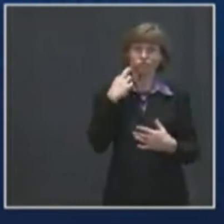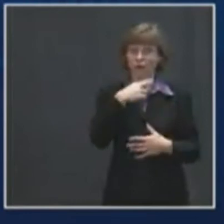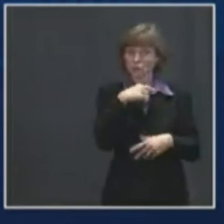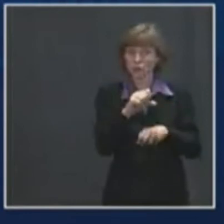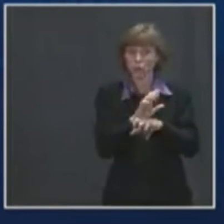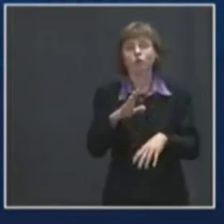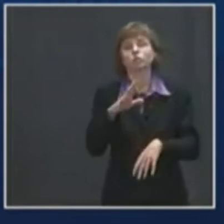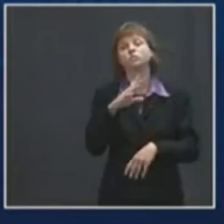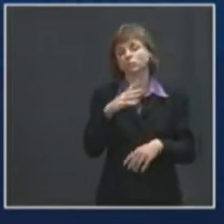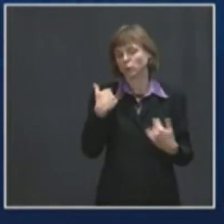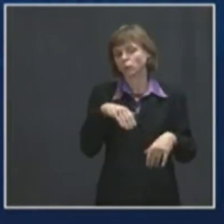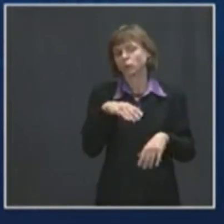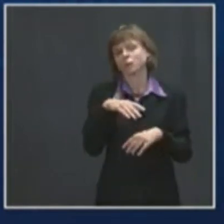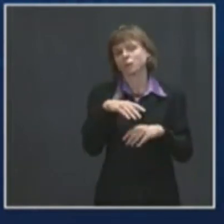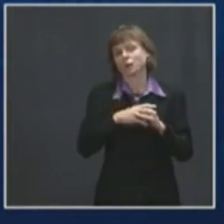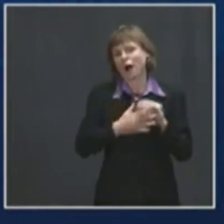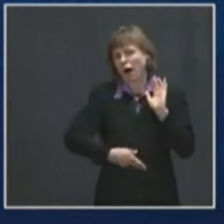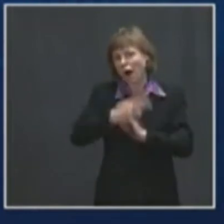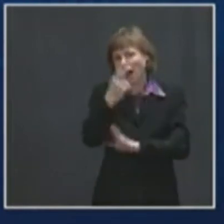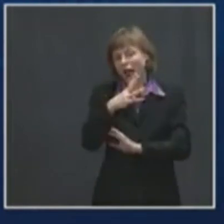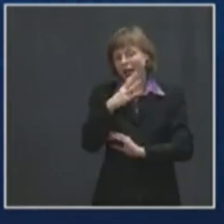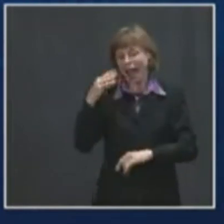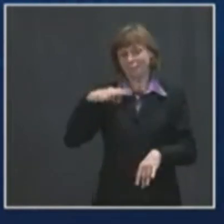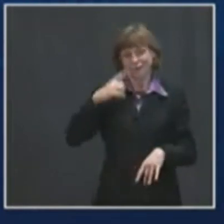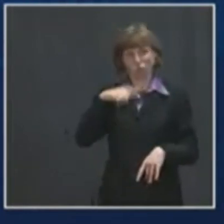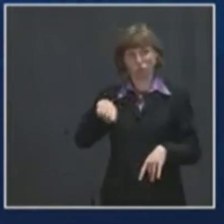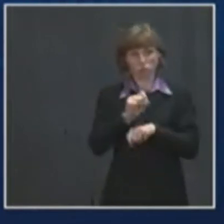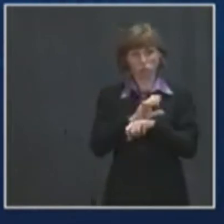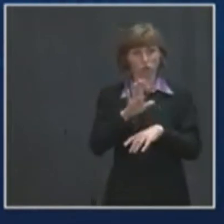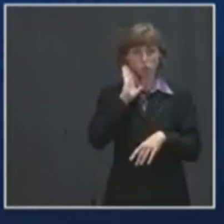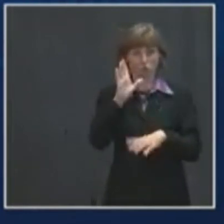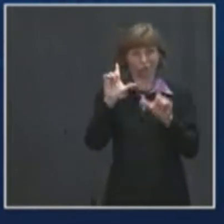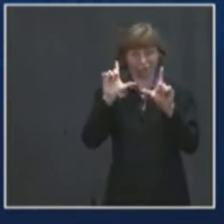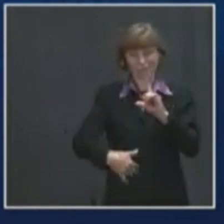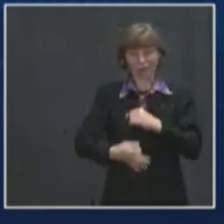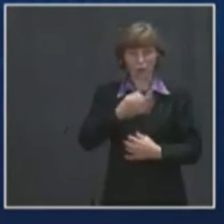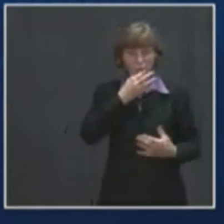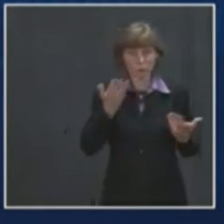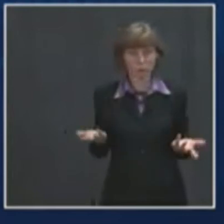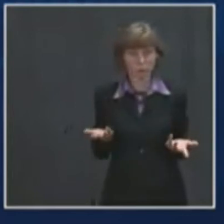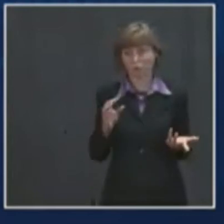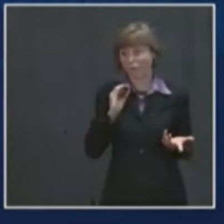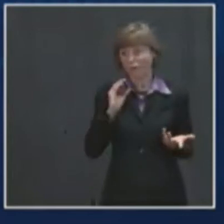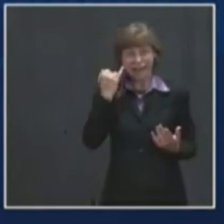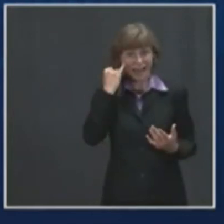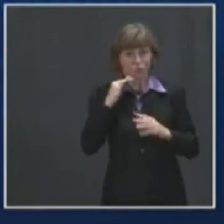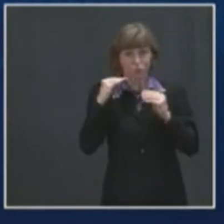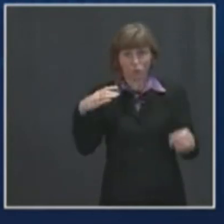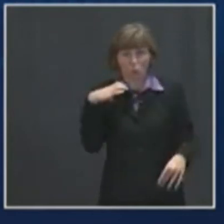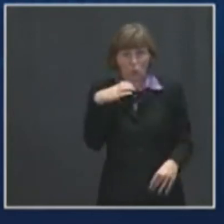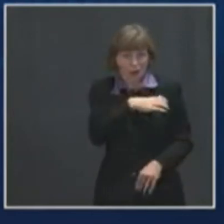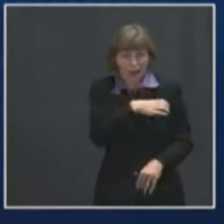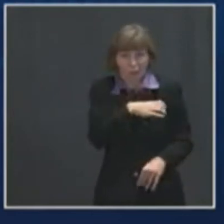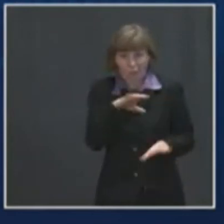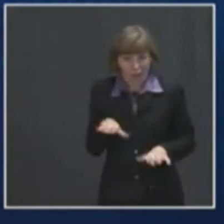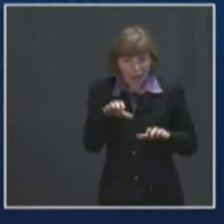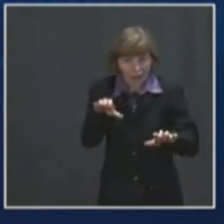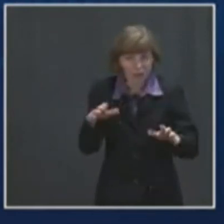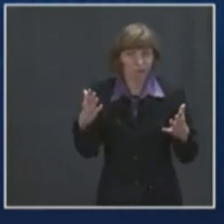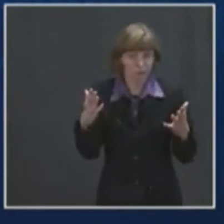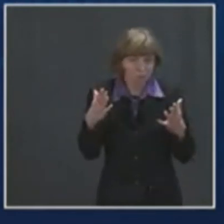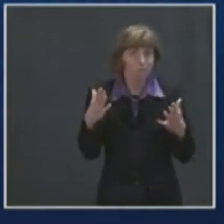especially salient since benefits for these workers will expire soon without further congressional action. Today's report is